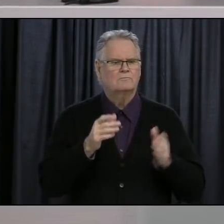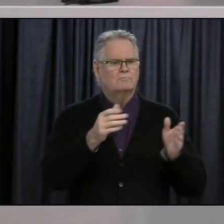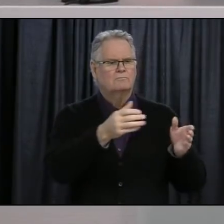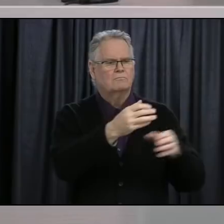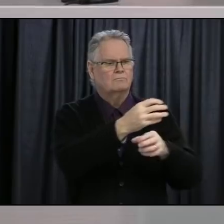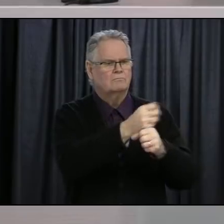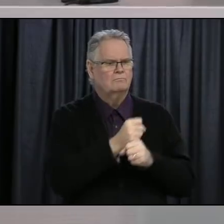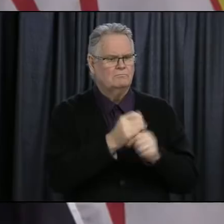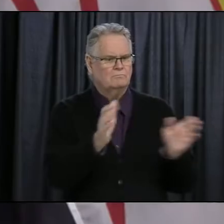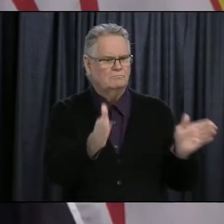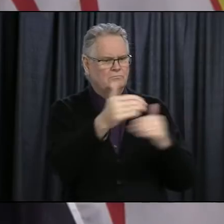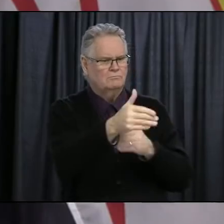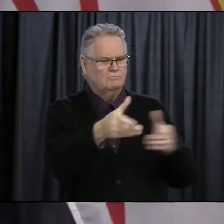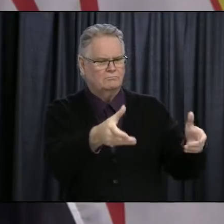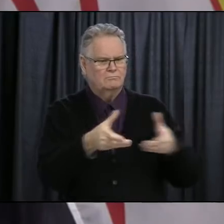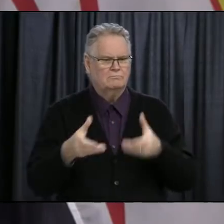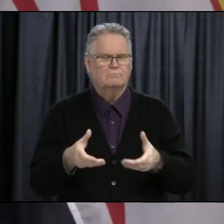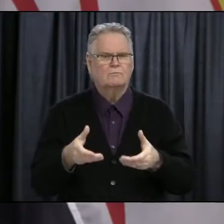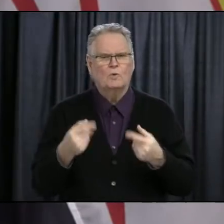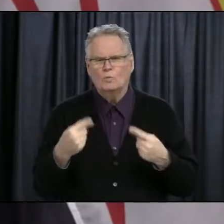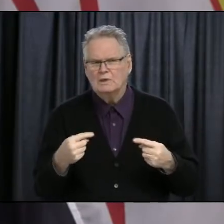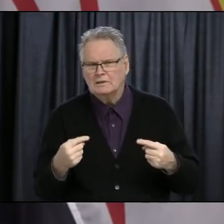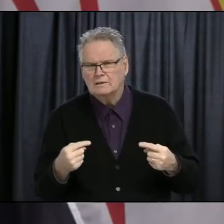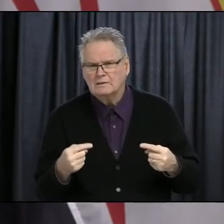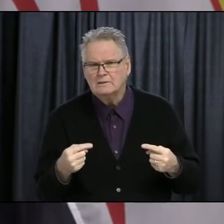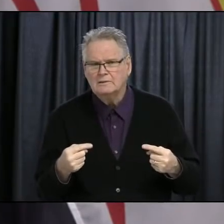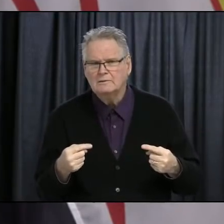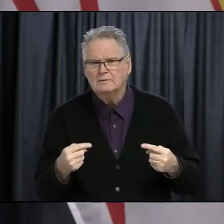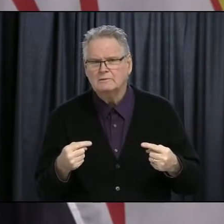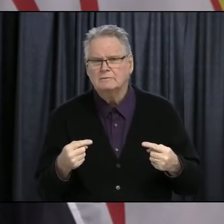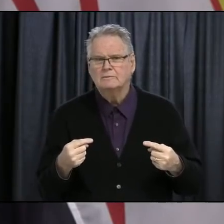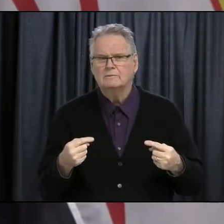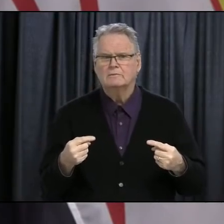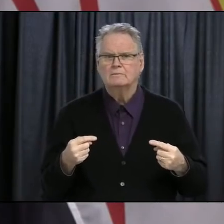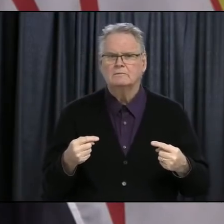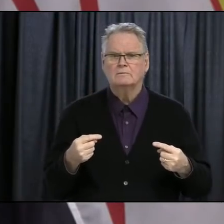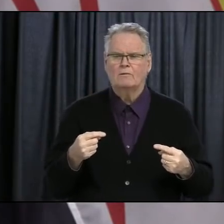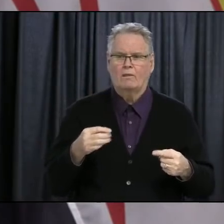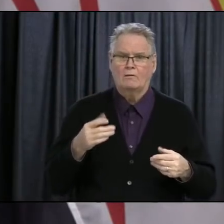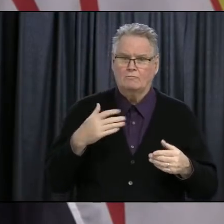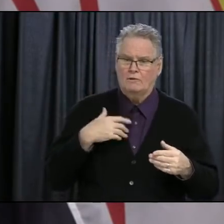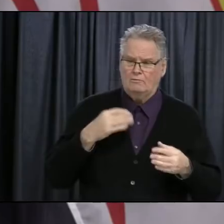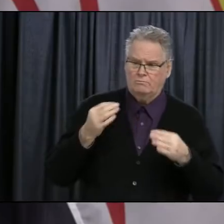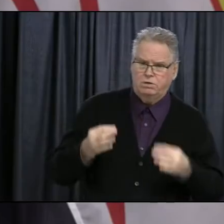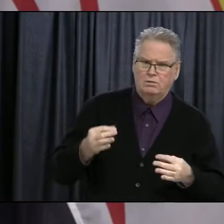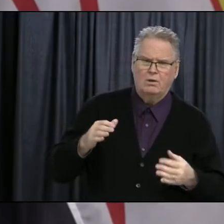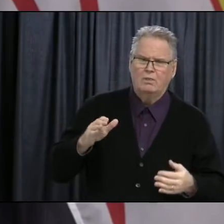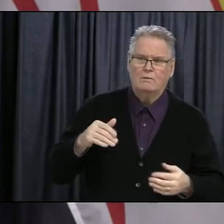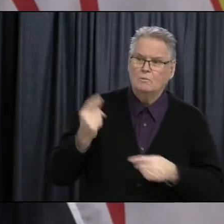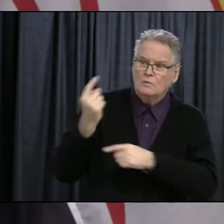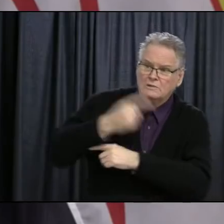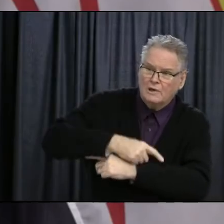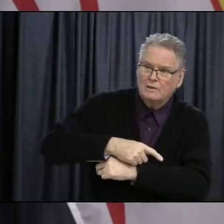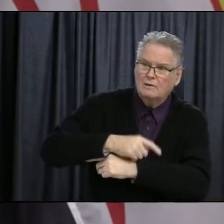people? So we haven't gotten a definitive date for delivery with regard to AstraZeneca at this point.